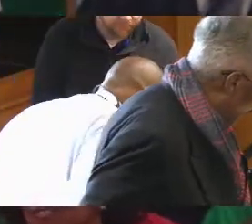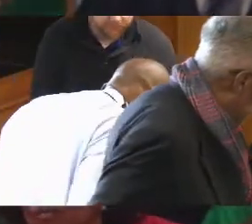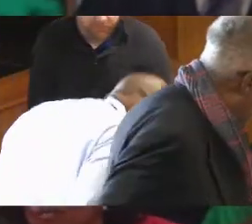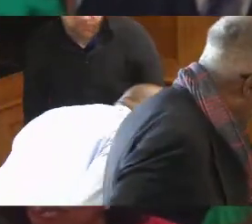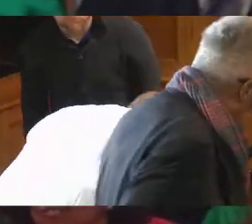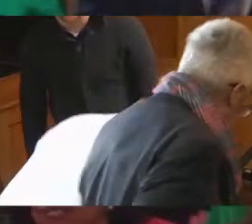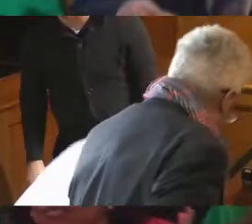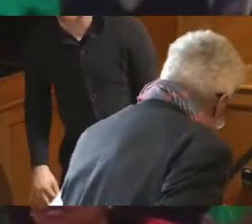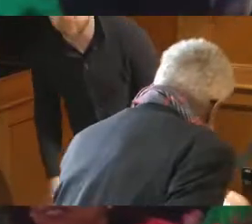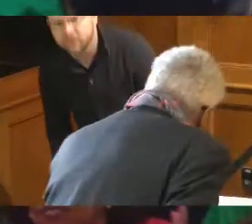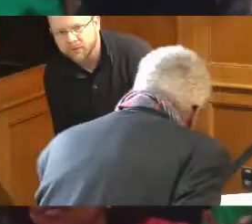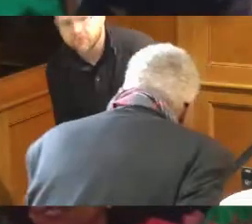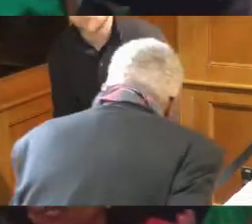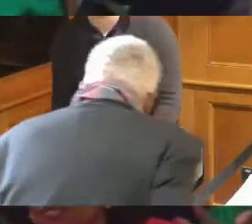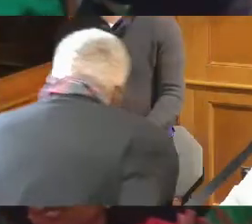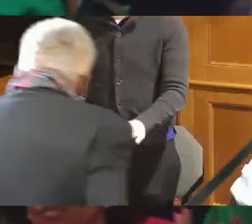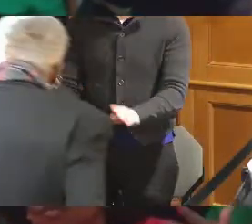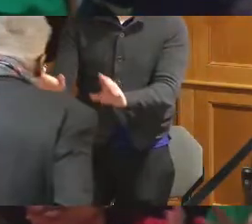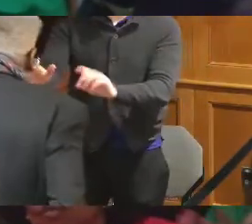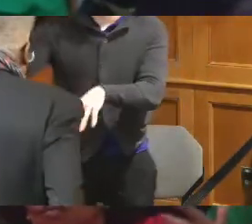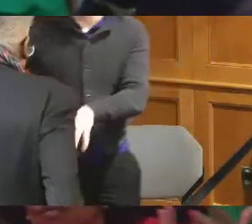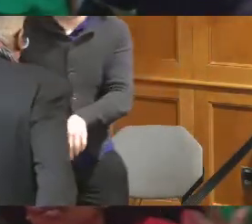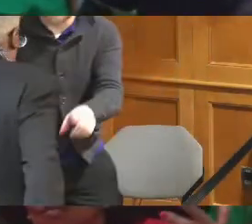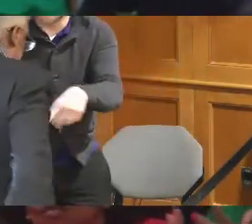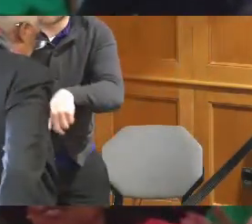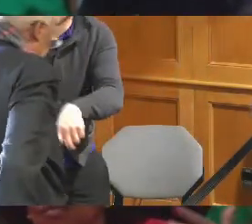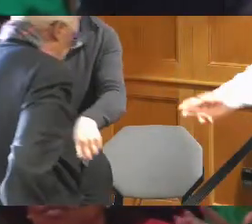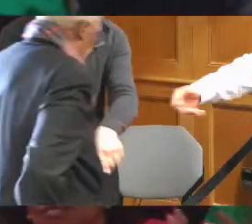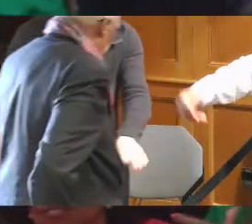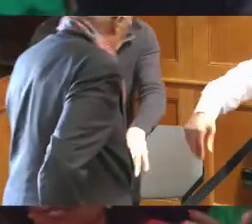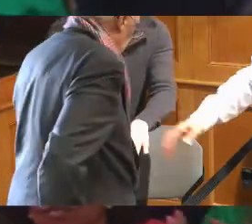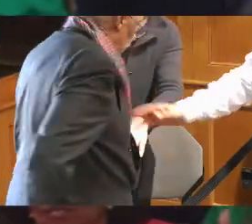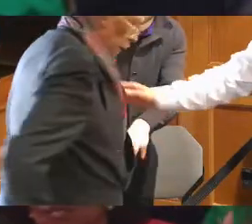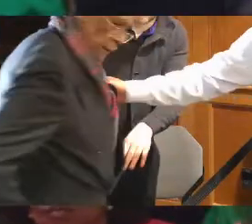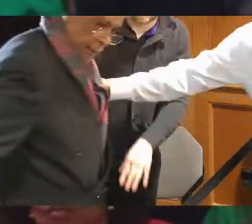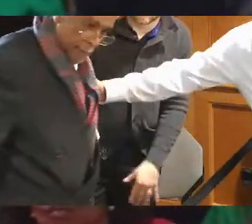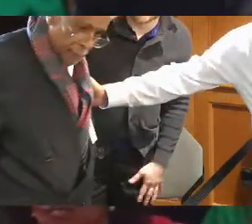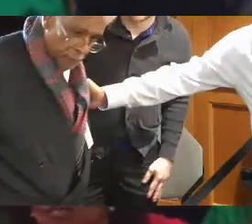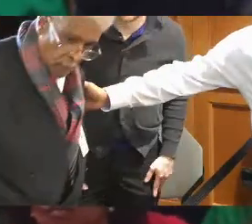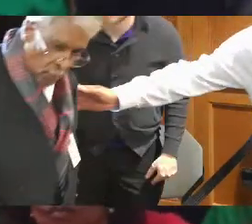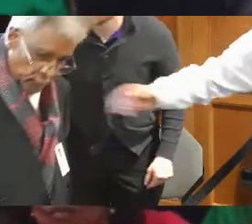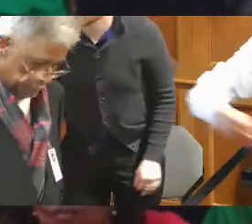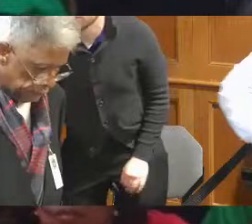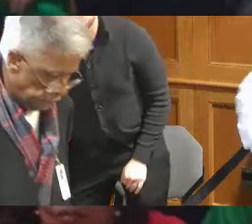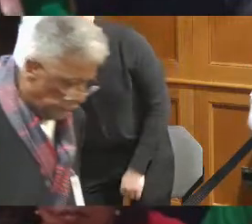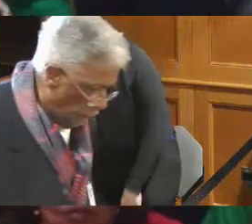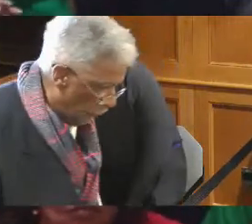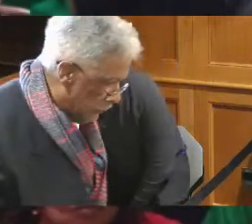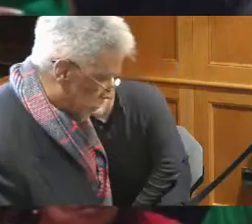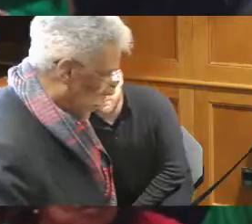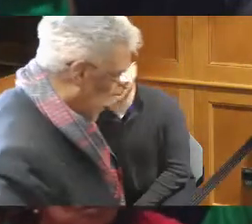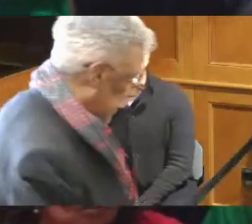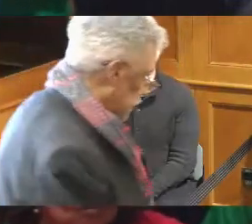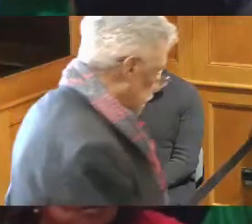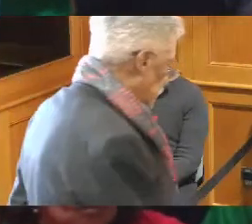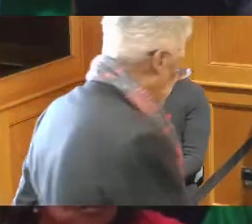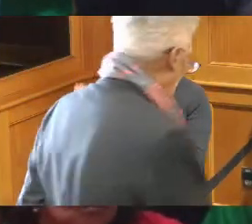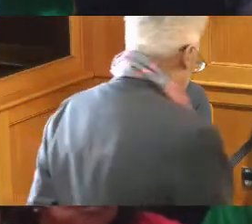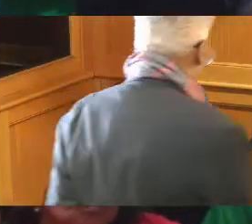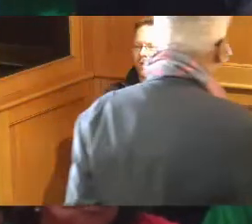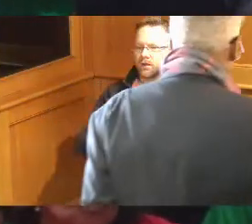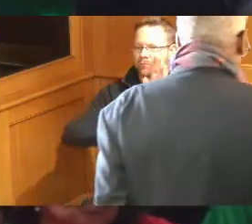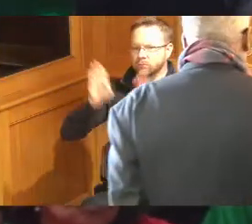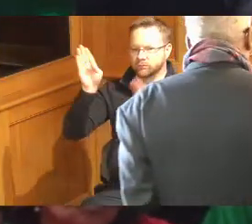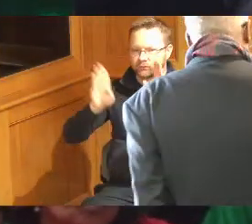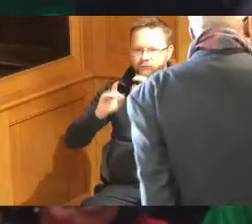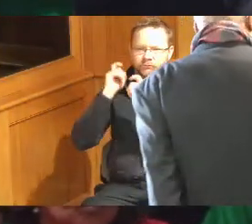Awesome. So that is the reason we're raffling off the Mercedes-Benz, in order to enhance the amount